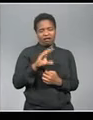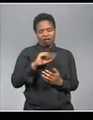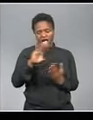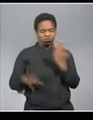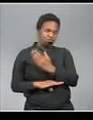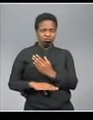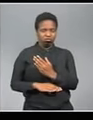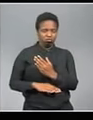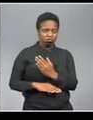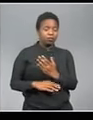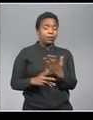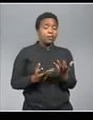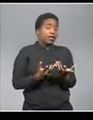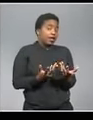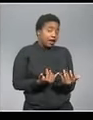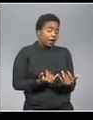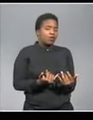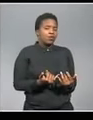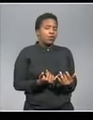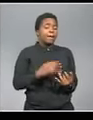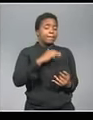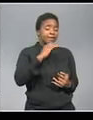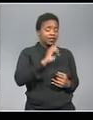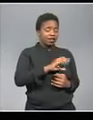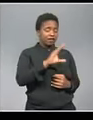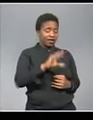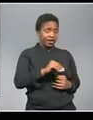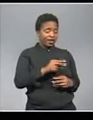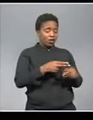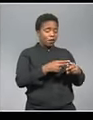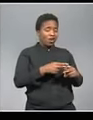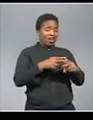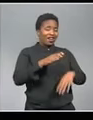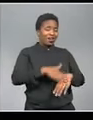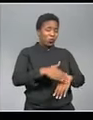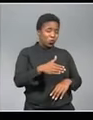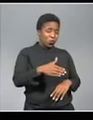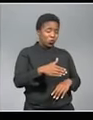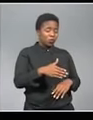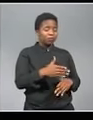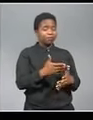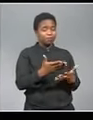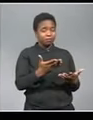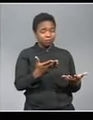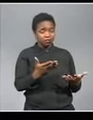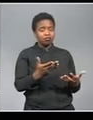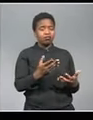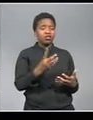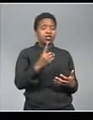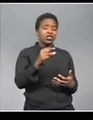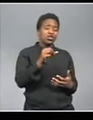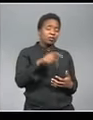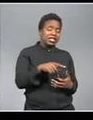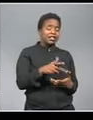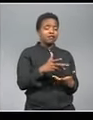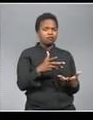that would expose us to higher borrowing costs and some problems on the financial markets. We will survive, if survival is what